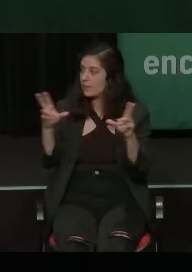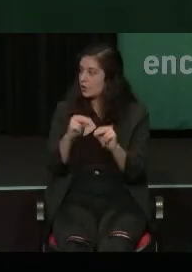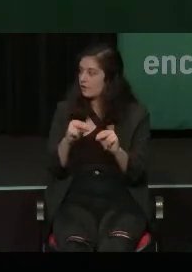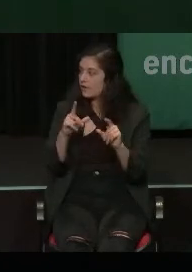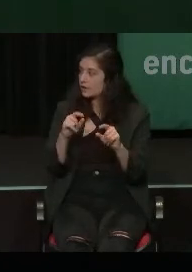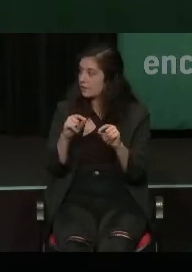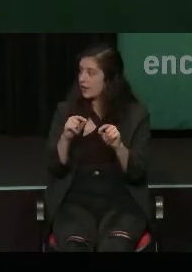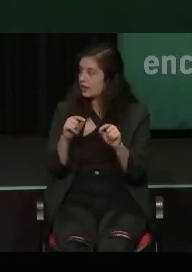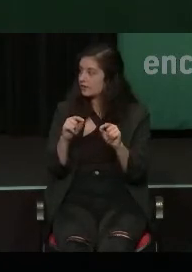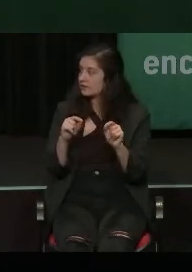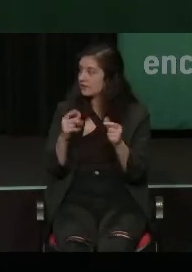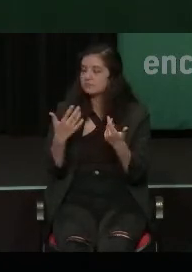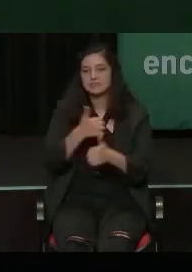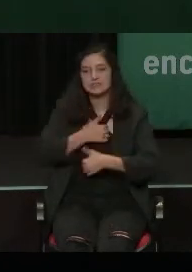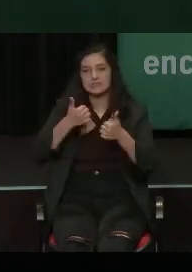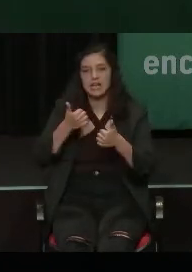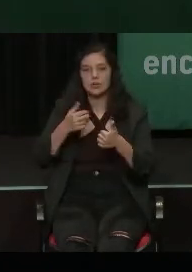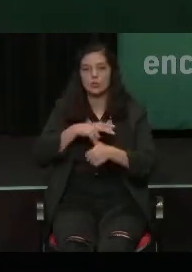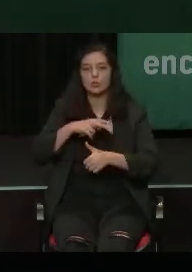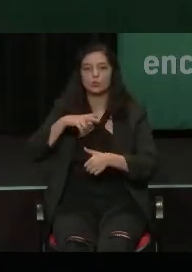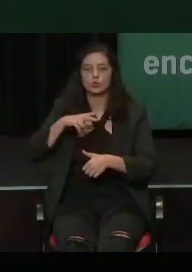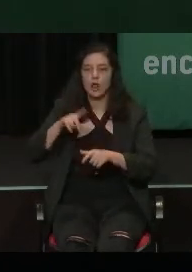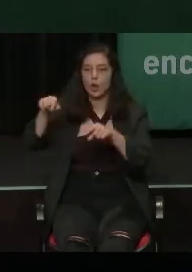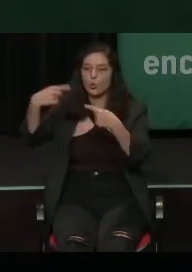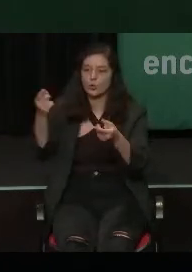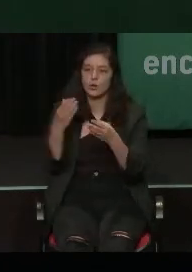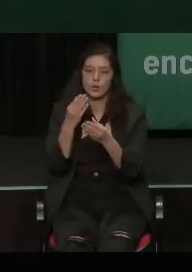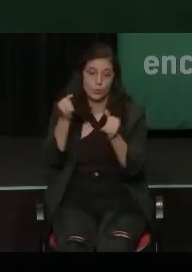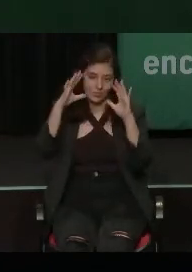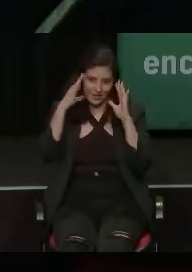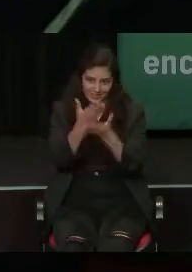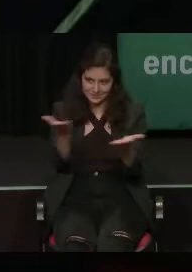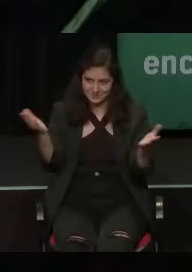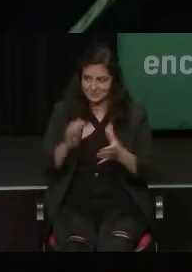e também numa outra cidade de Portugal. Muito boa tarde.